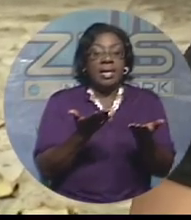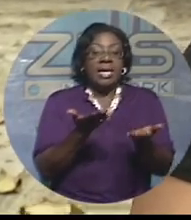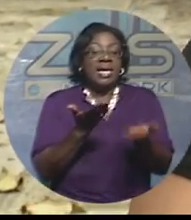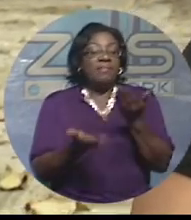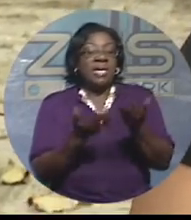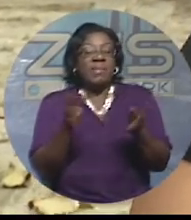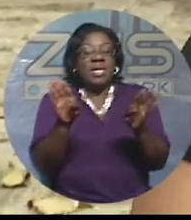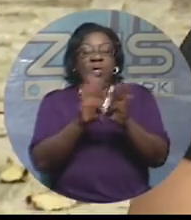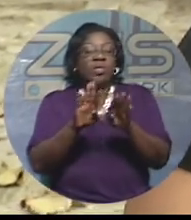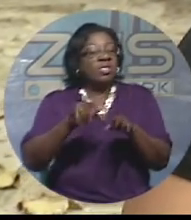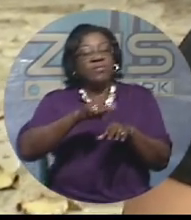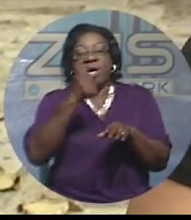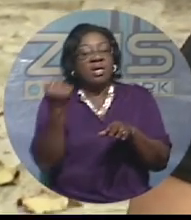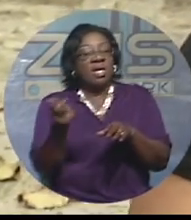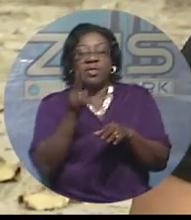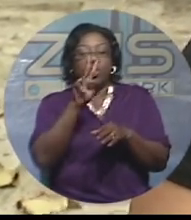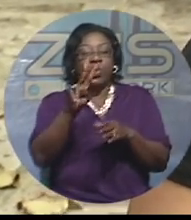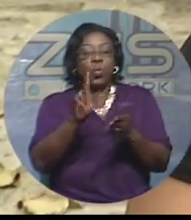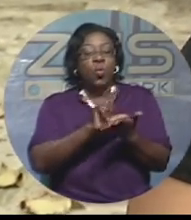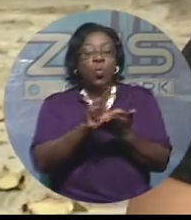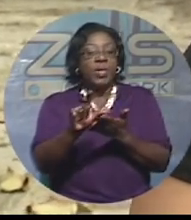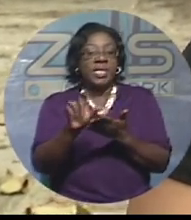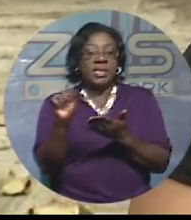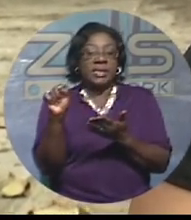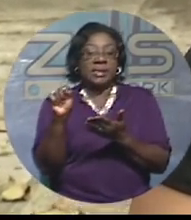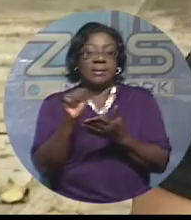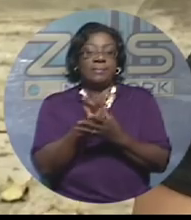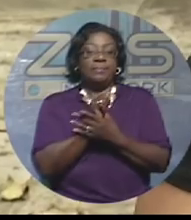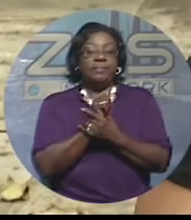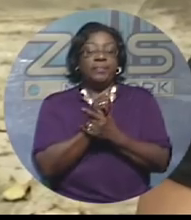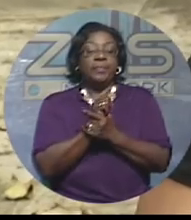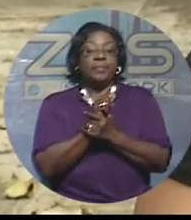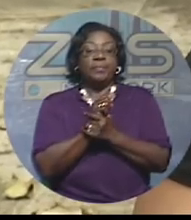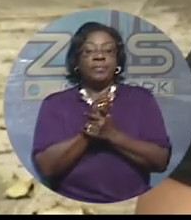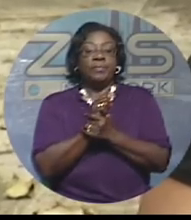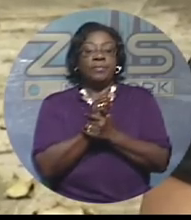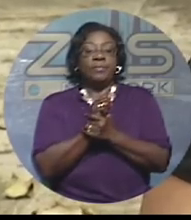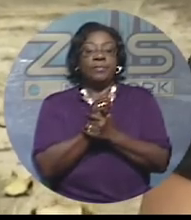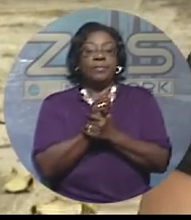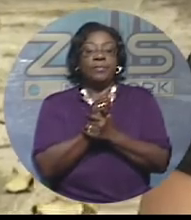2 weeks. At the Ardastra Gardens and Zoo, I'm Carla Palmer, ZNS Network News.